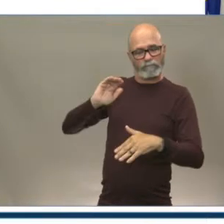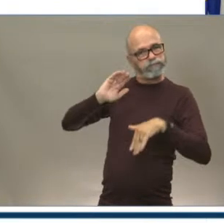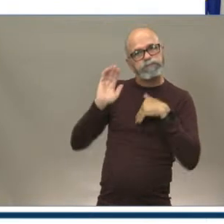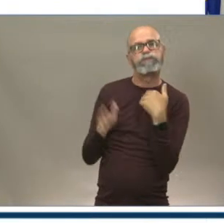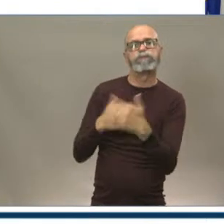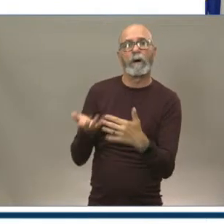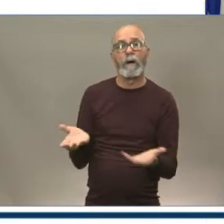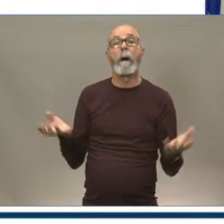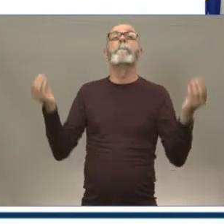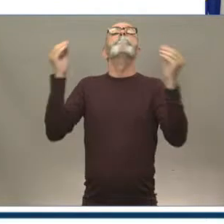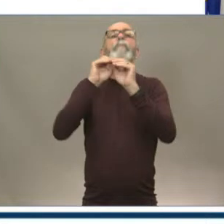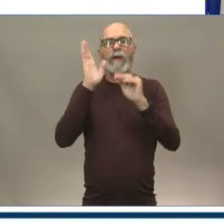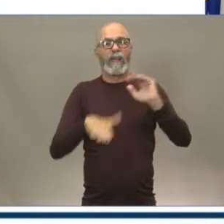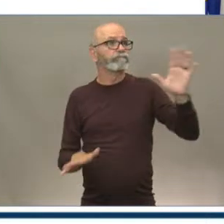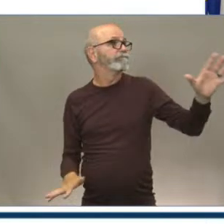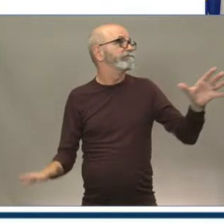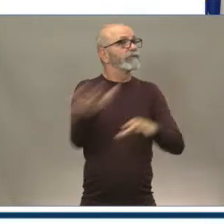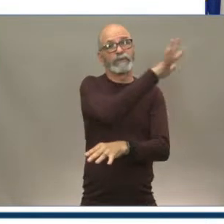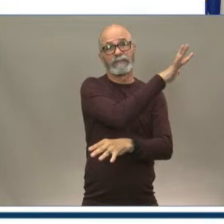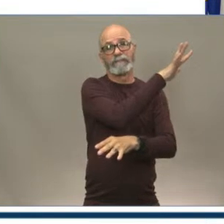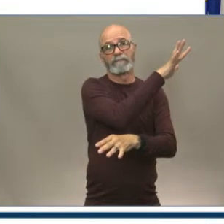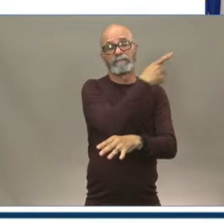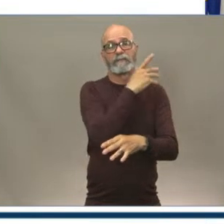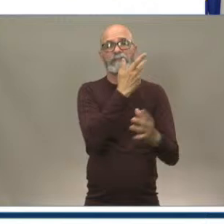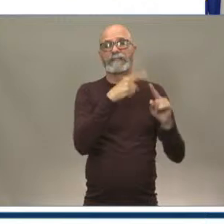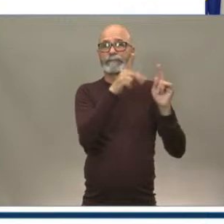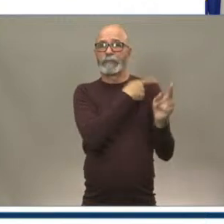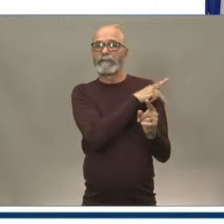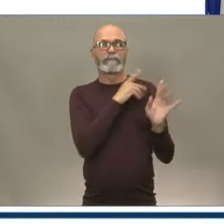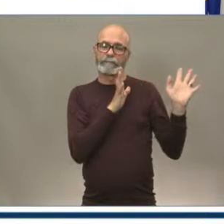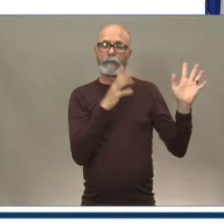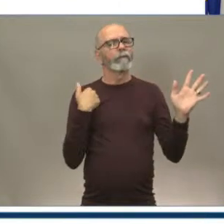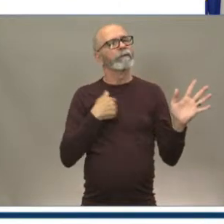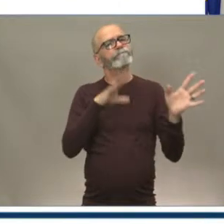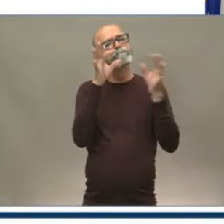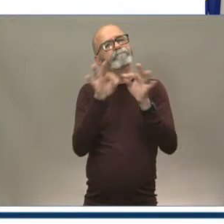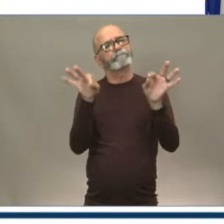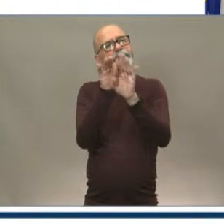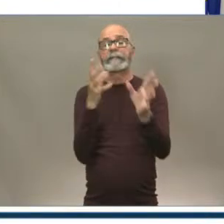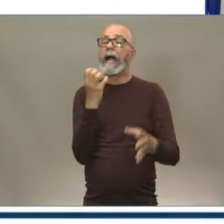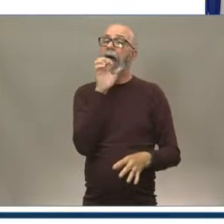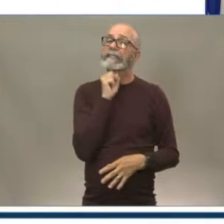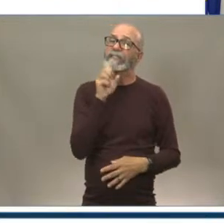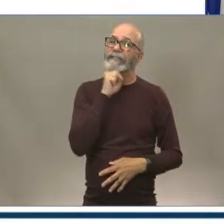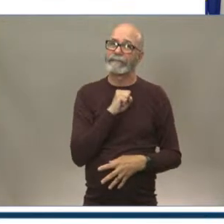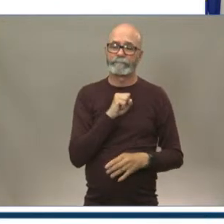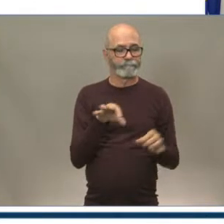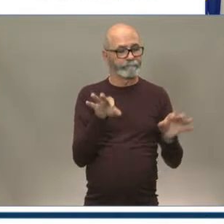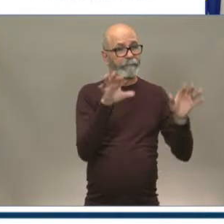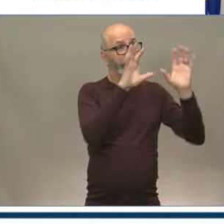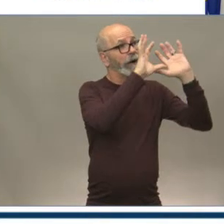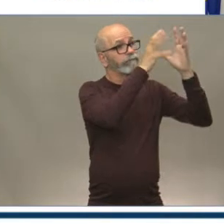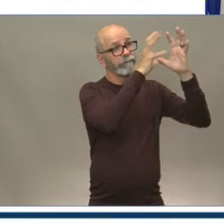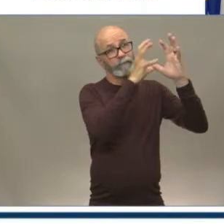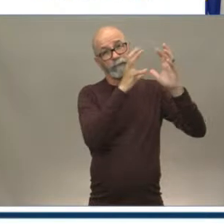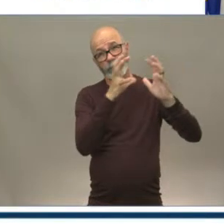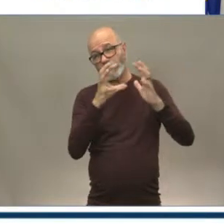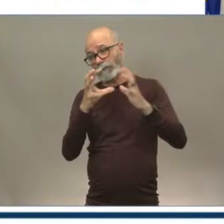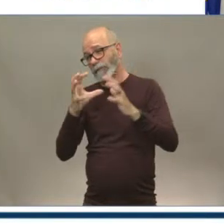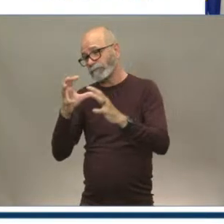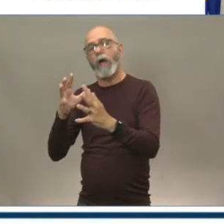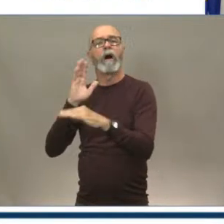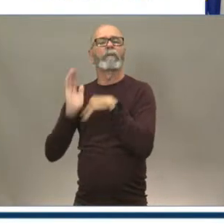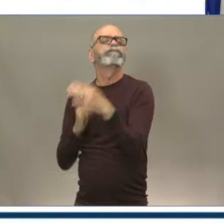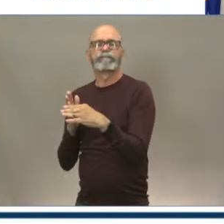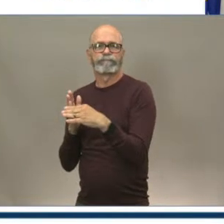country. But we have to stay with the age-based approach for all Nova Scotians. We are at a critical point